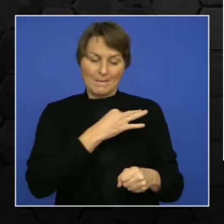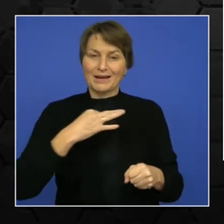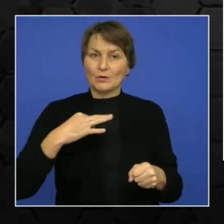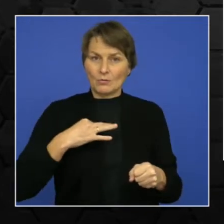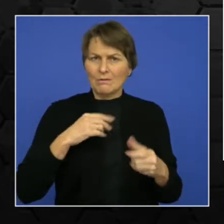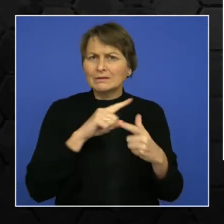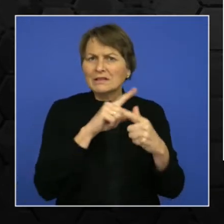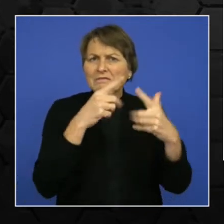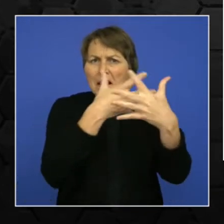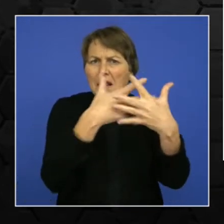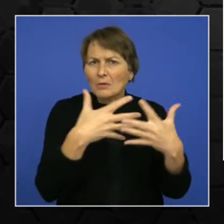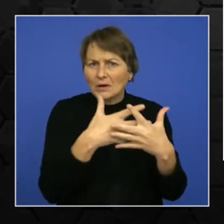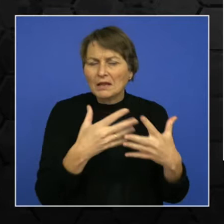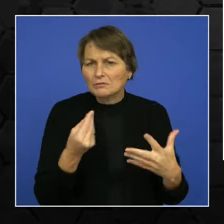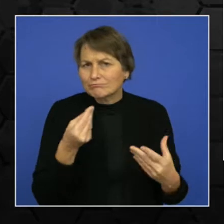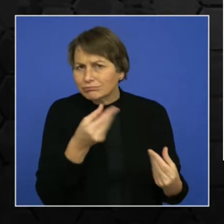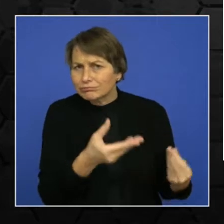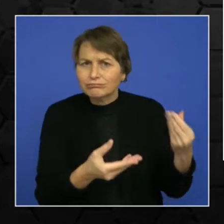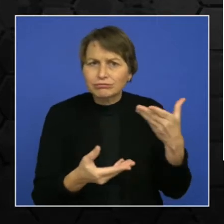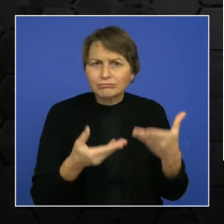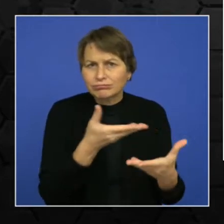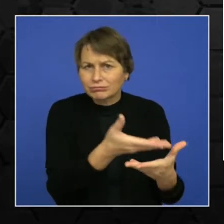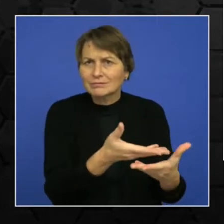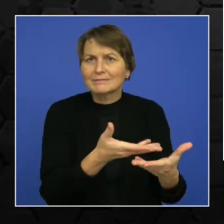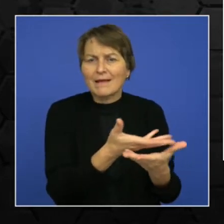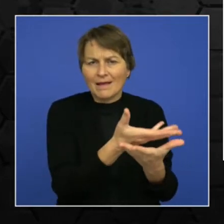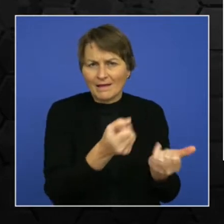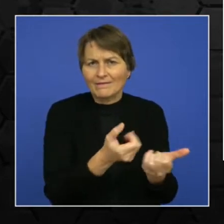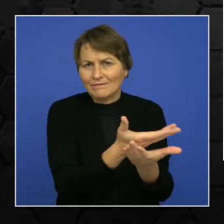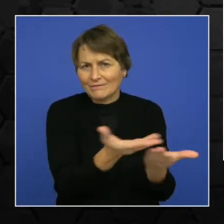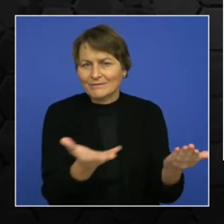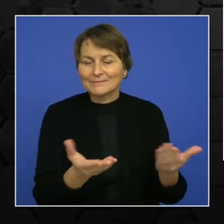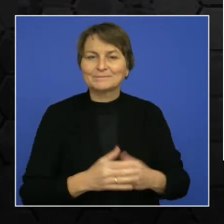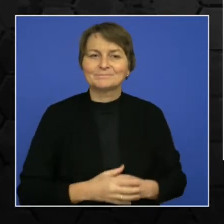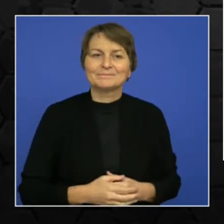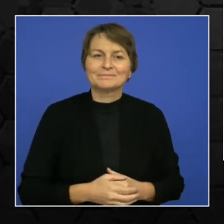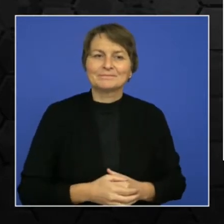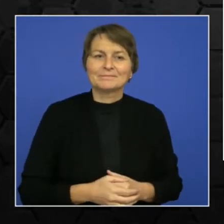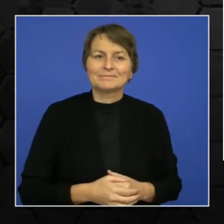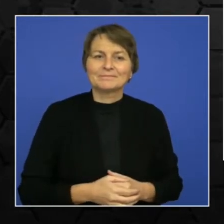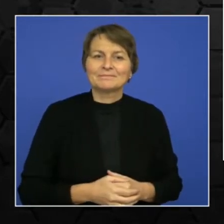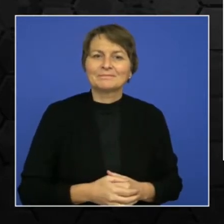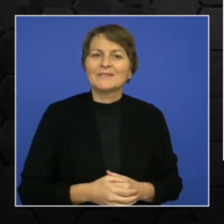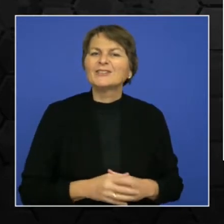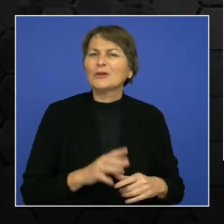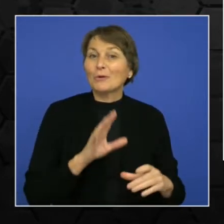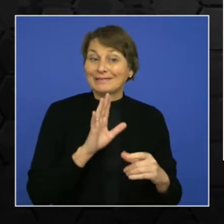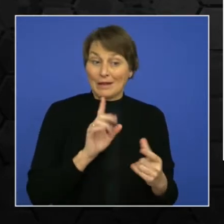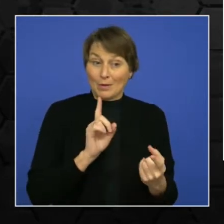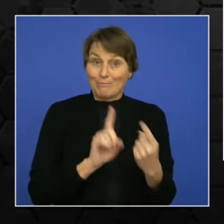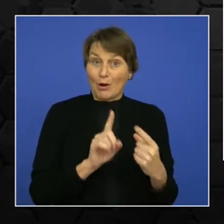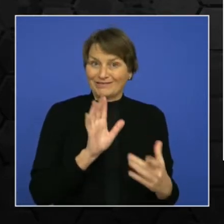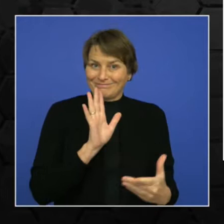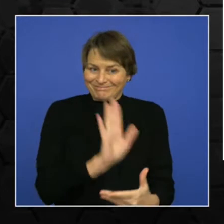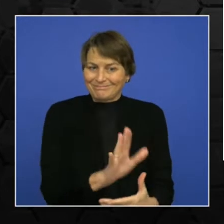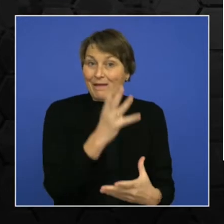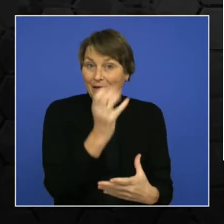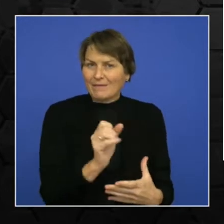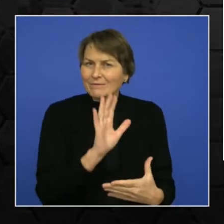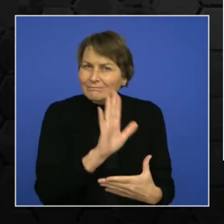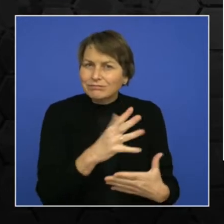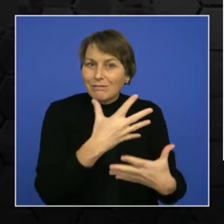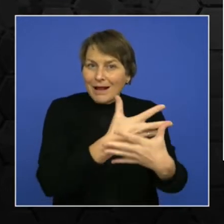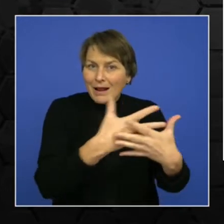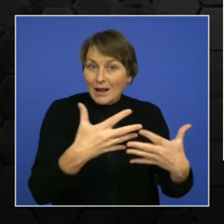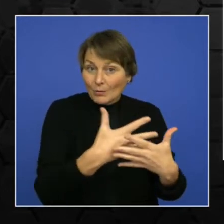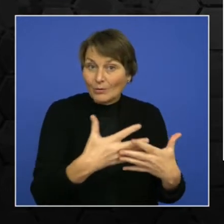more. As we all know, bots are having some mixture of natural language in them. So this is also nothing different here.